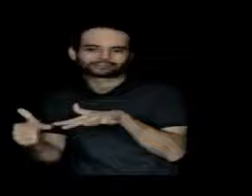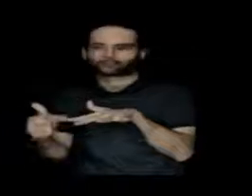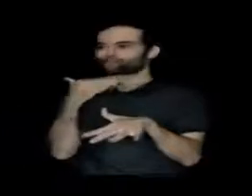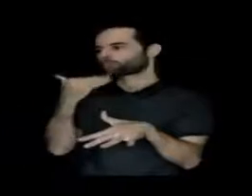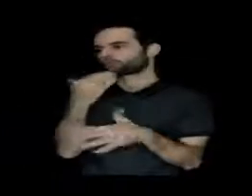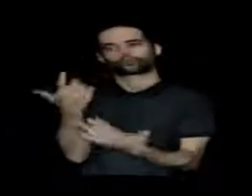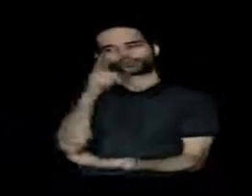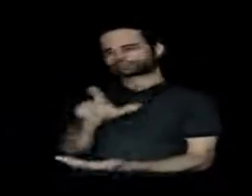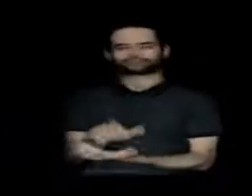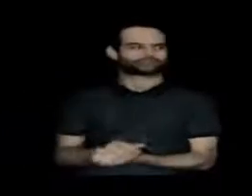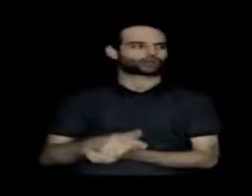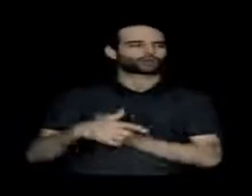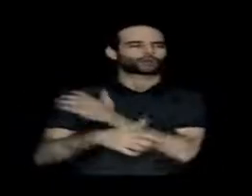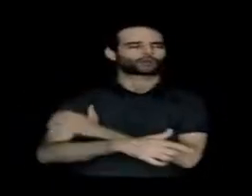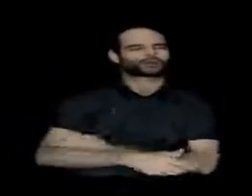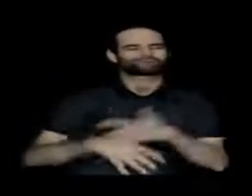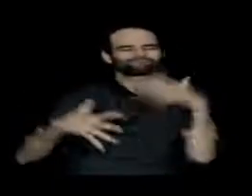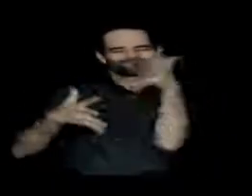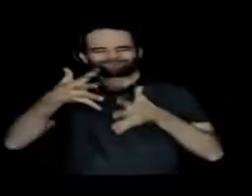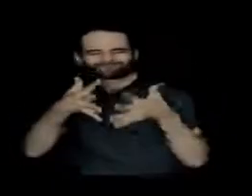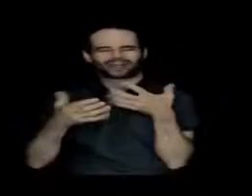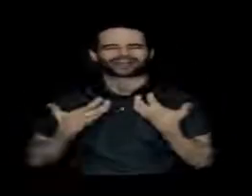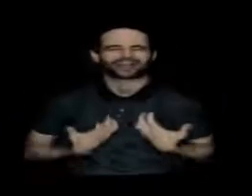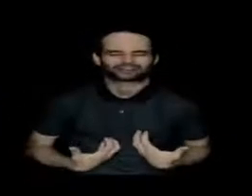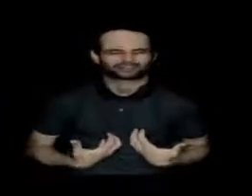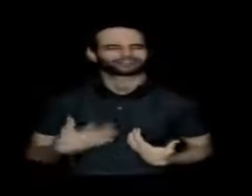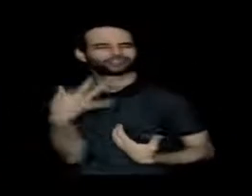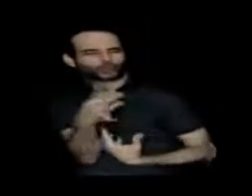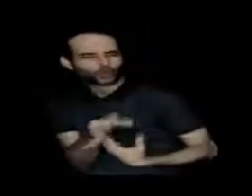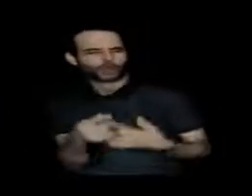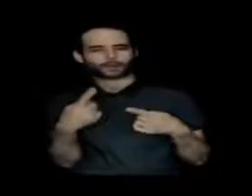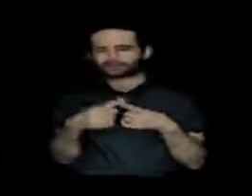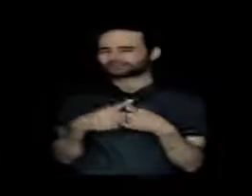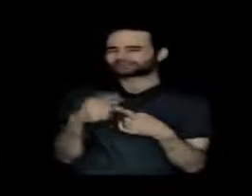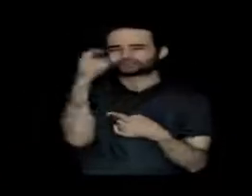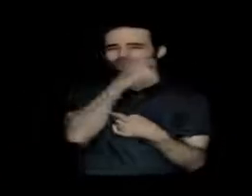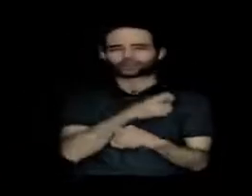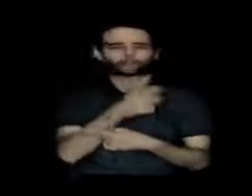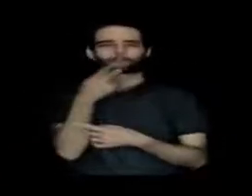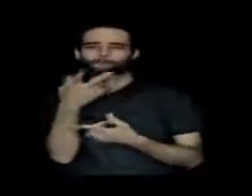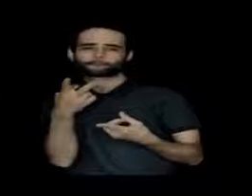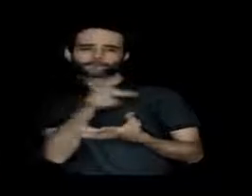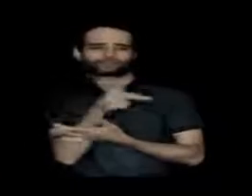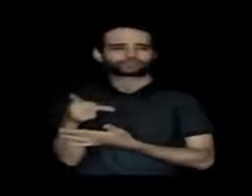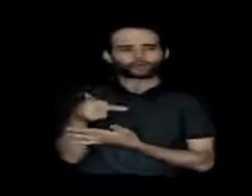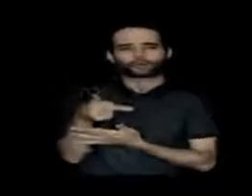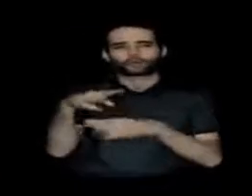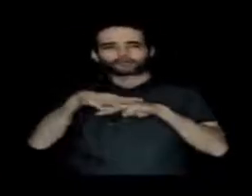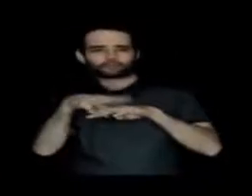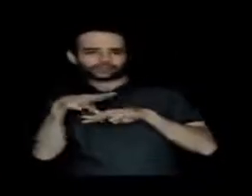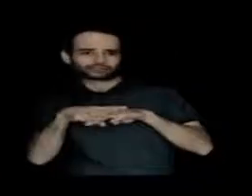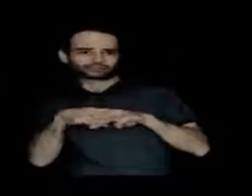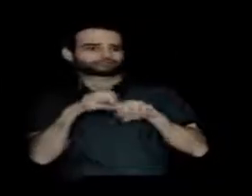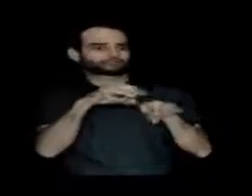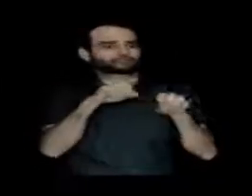Stay with Janinne for a week to see if you can adapt, if you can interpret and see. And at the right moment I